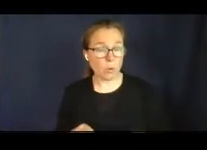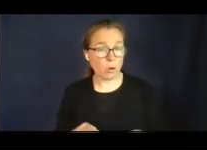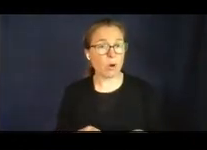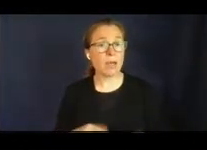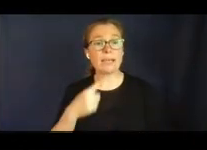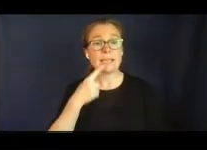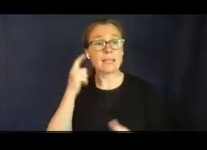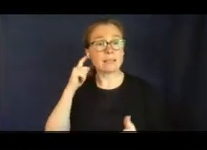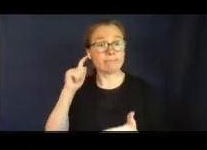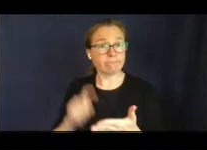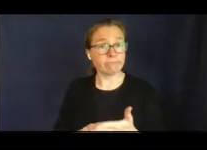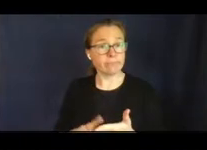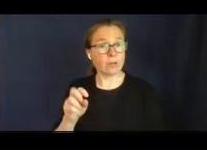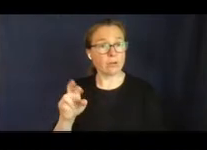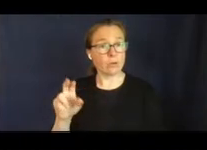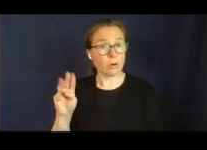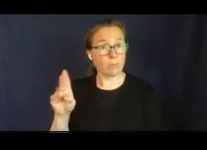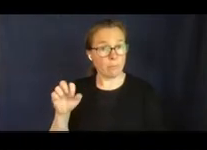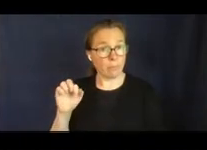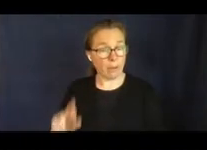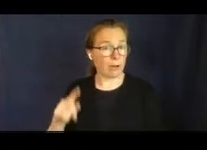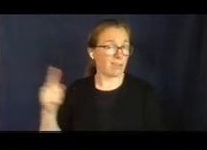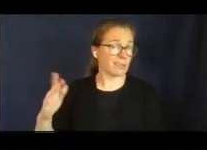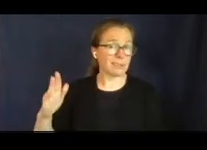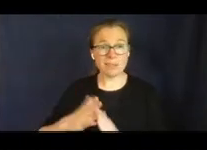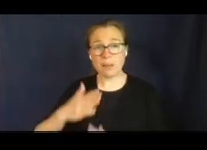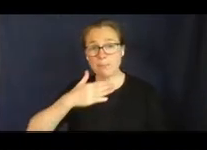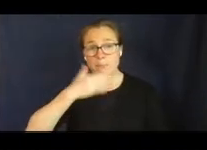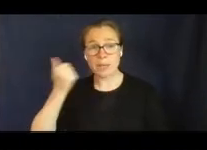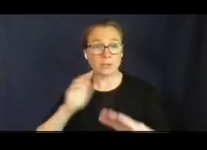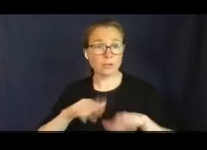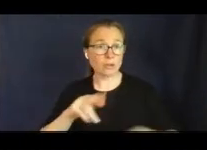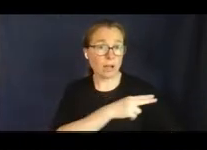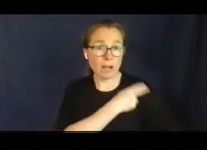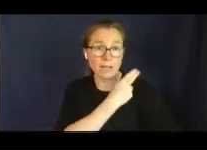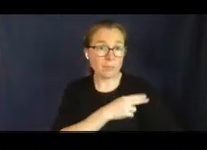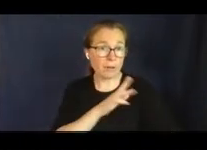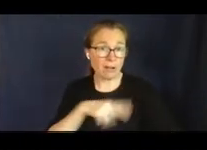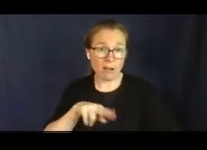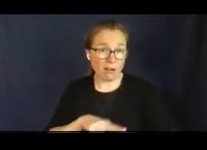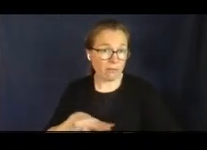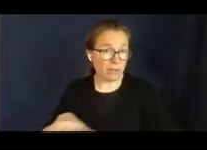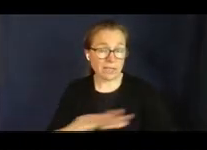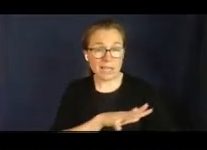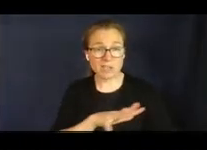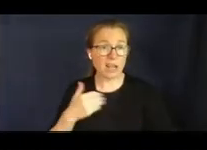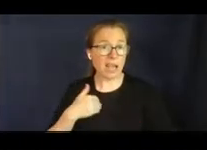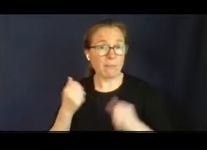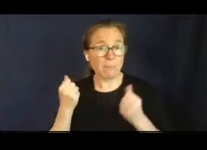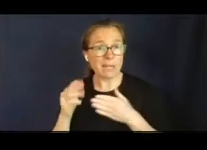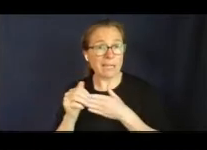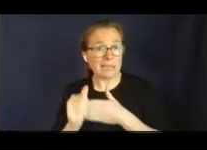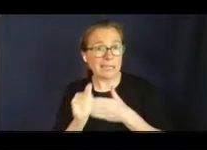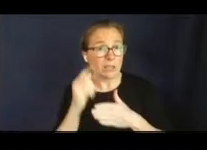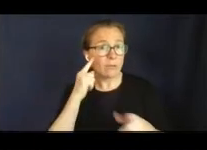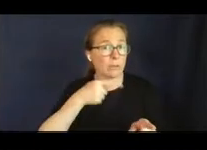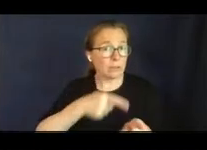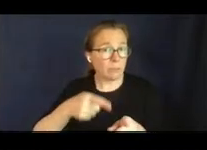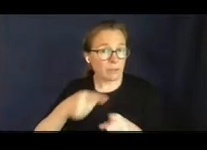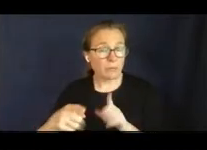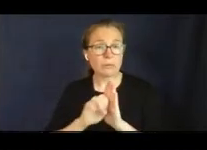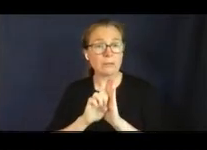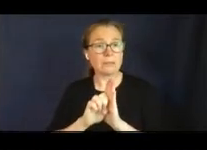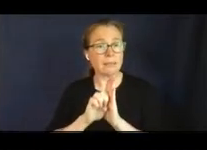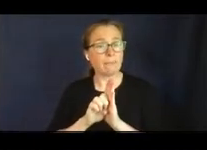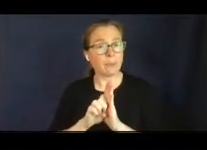best children's hospitals in the region and the nation, leading in several pediatric specialties. For example, Dornbecker was